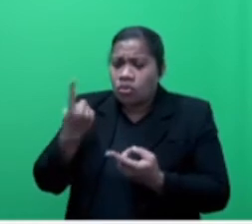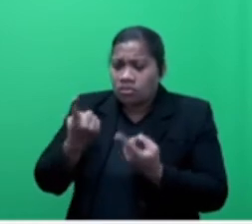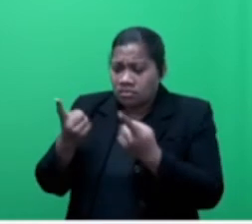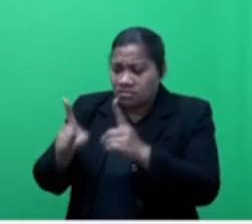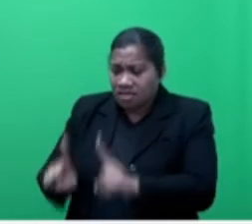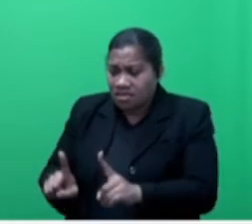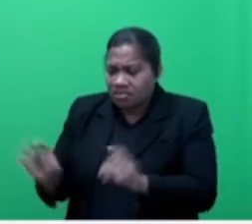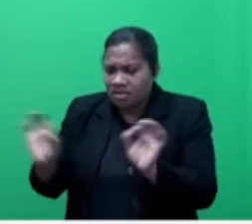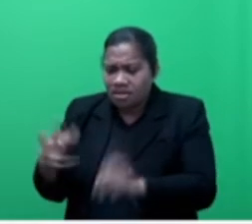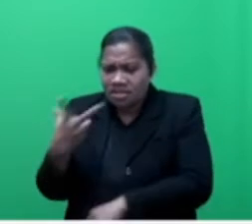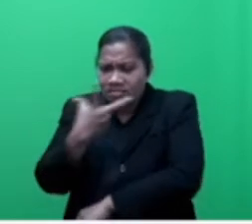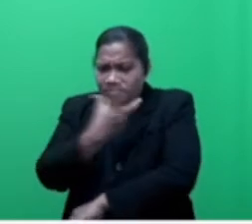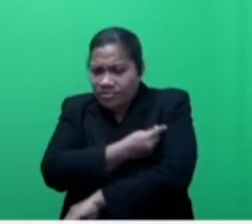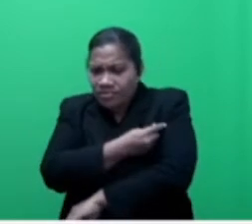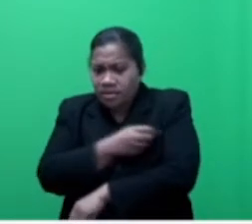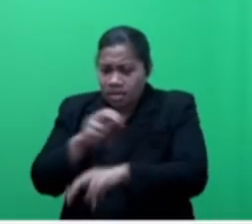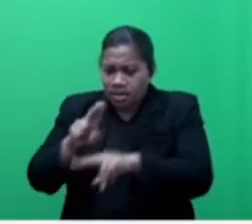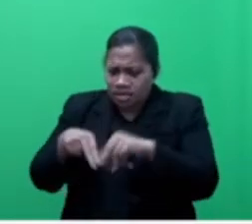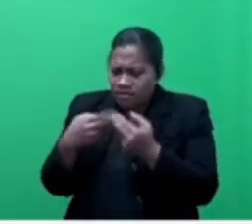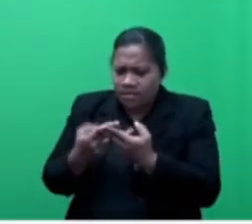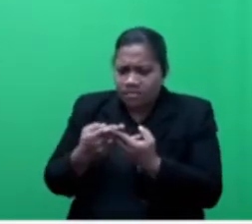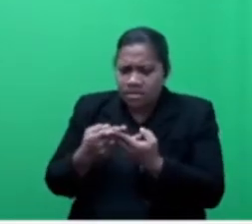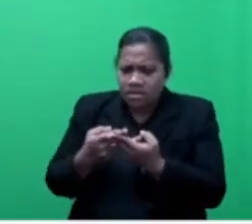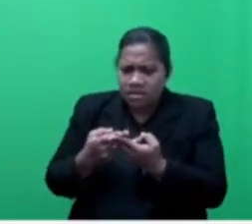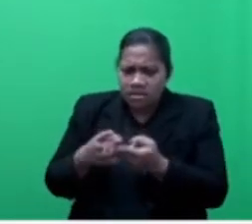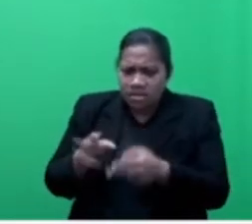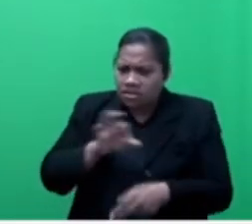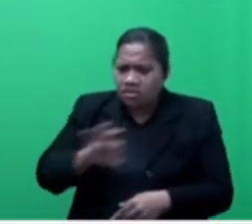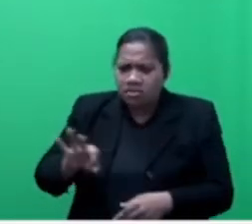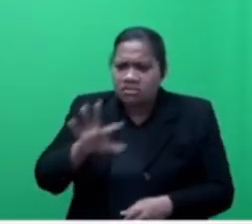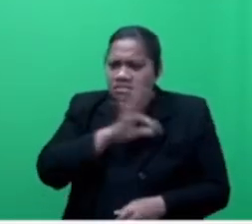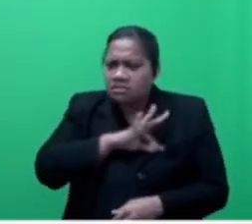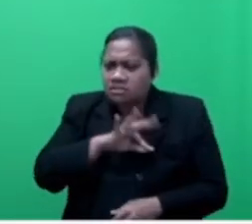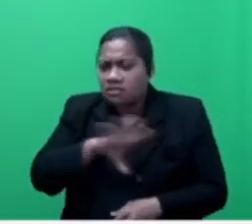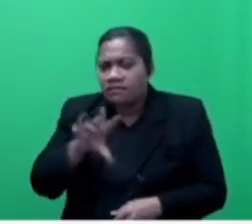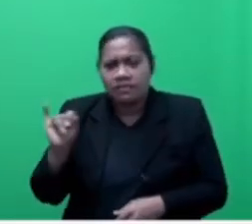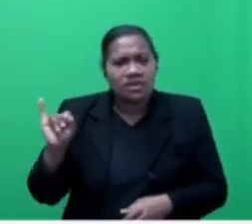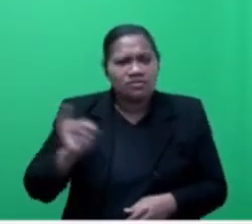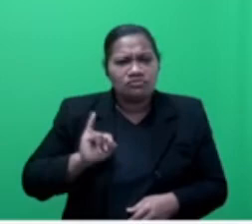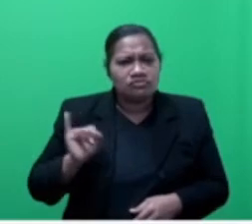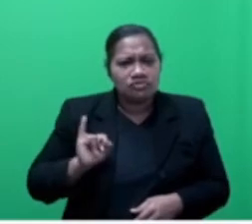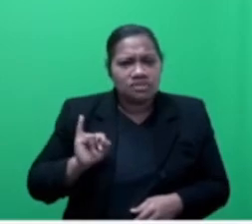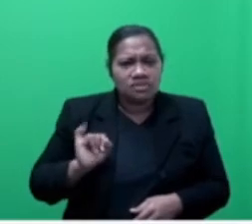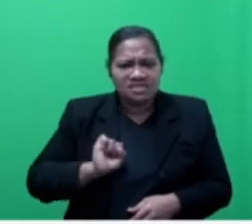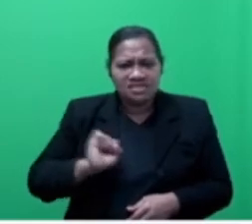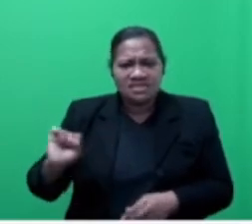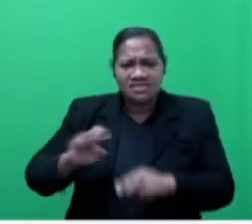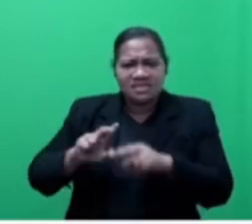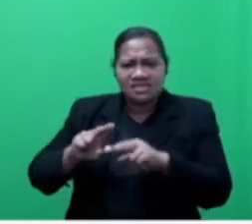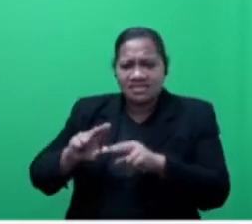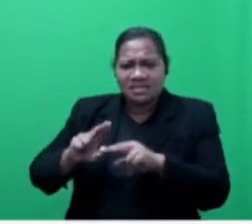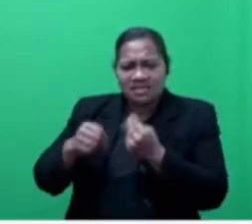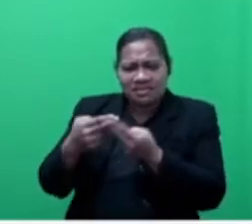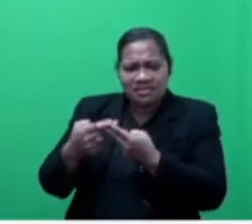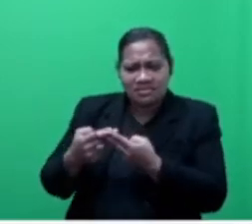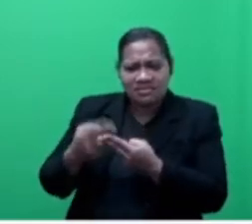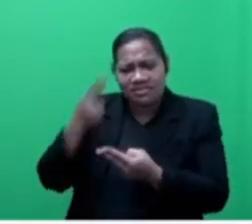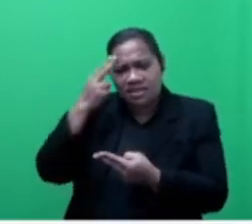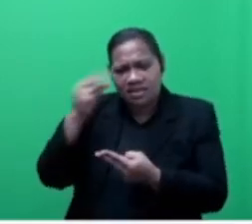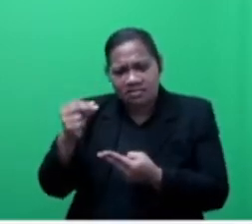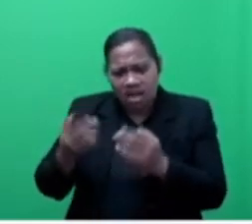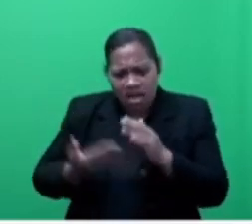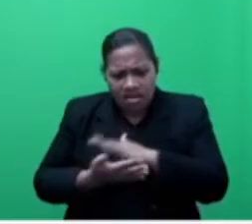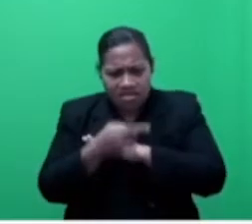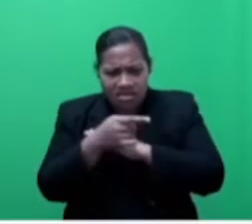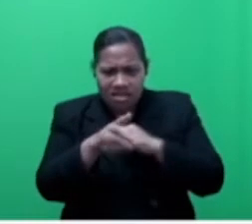vaccine, their relatives are not eligible to benefit from the insurance paid in their relatives' name under the scheme? Pinaka,